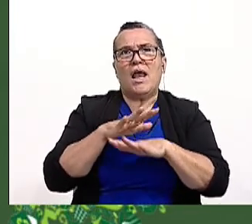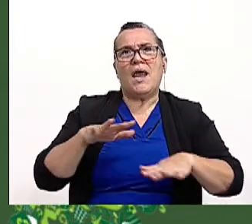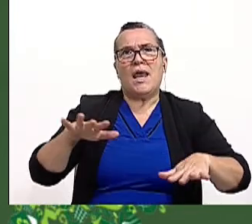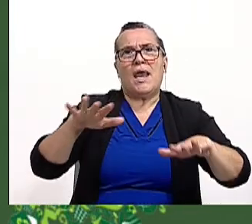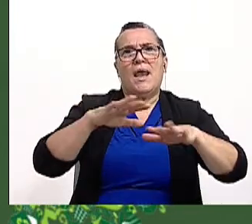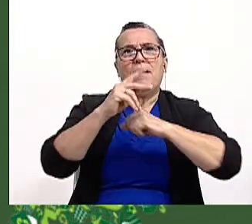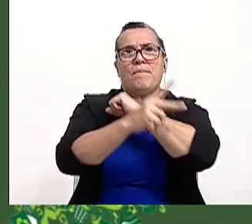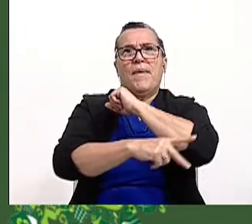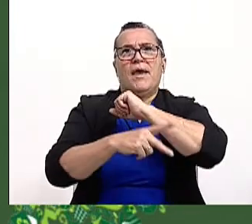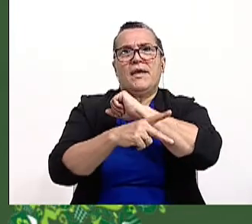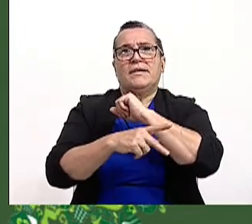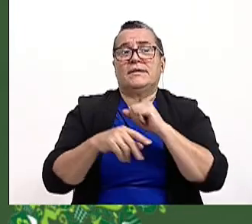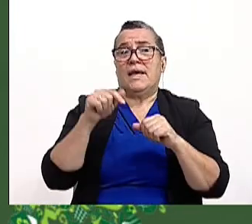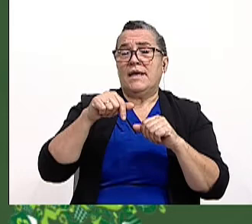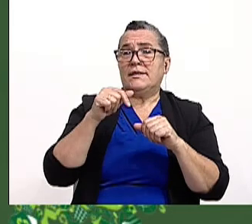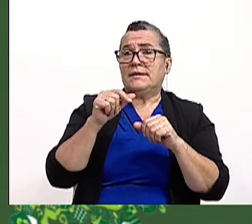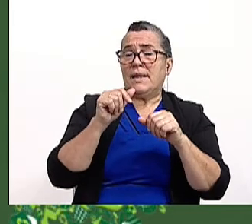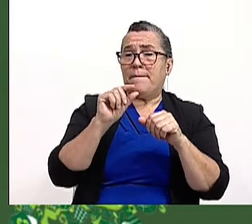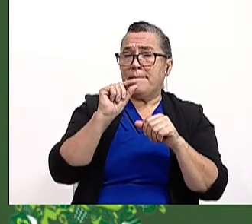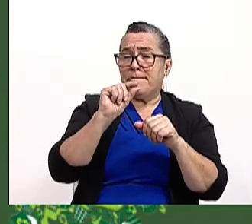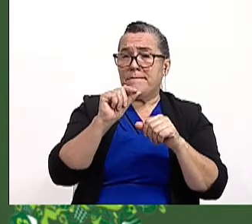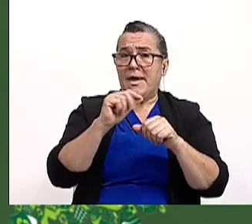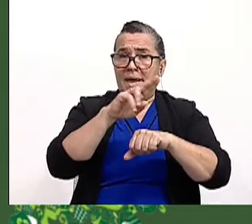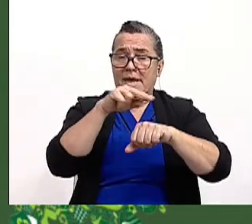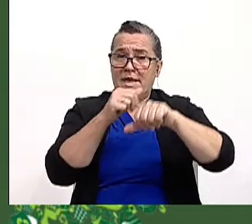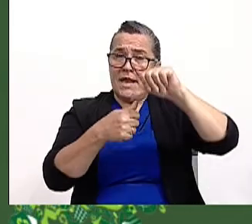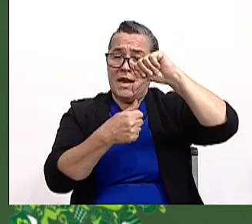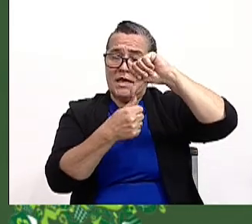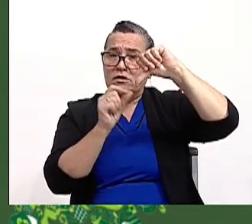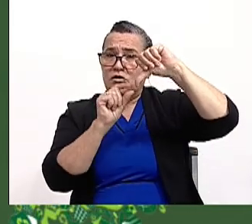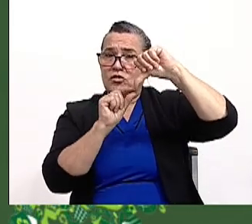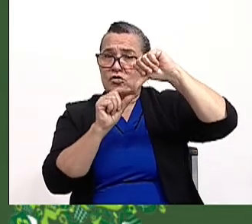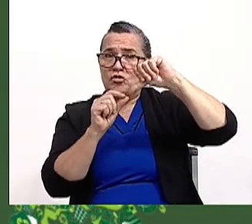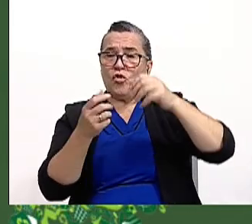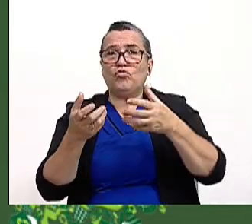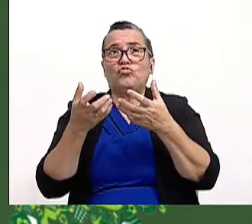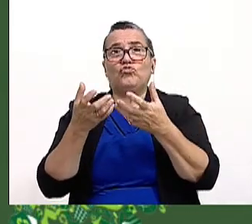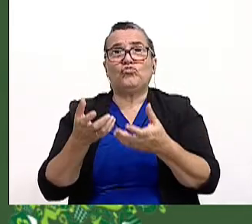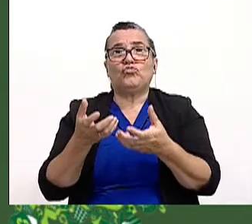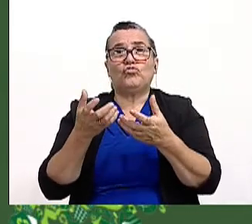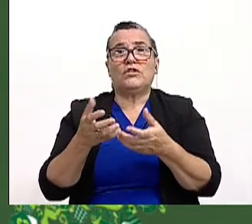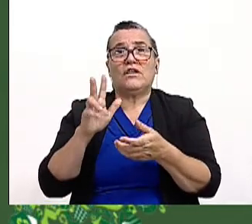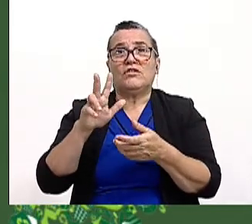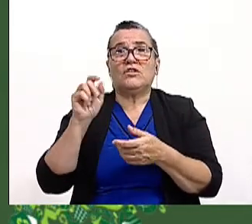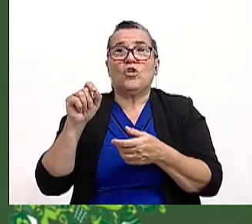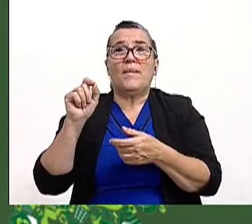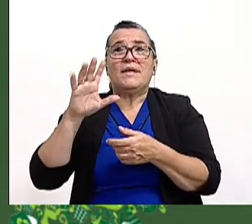The small nation holds 5% of the world's known biodiversity,